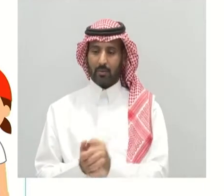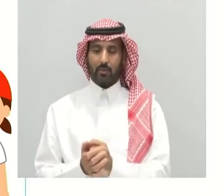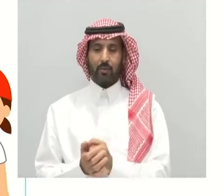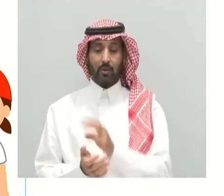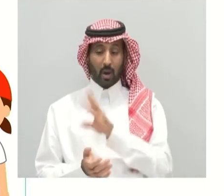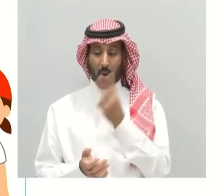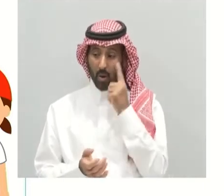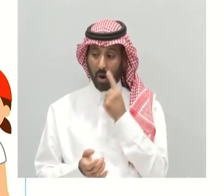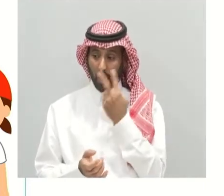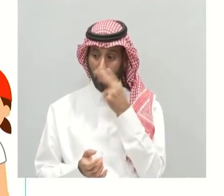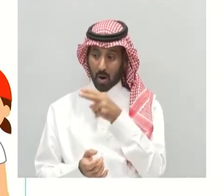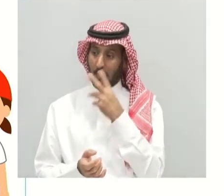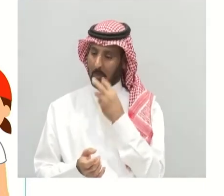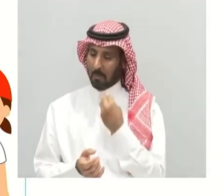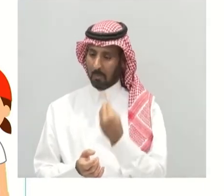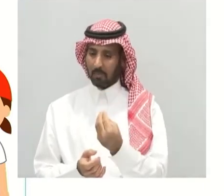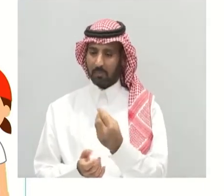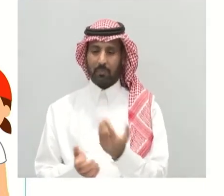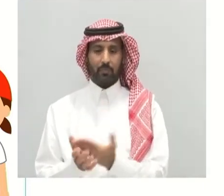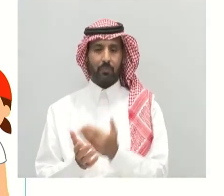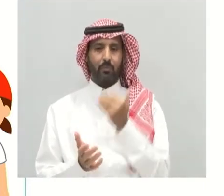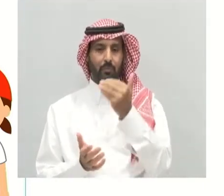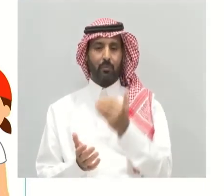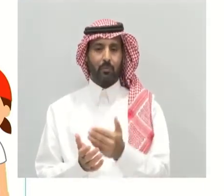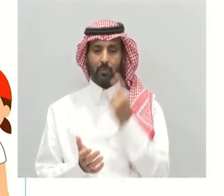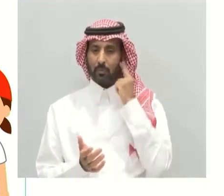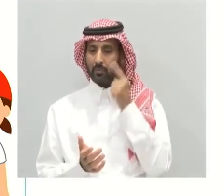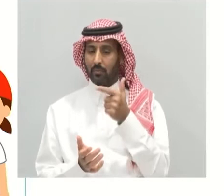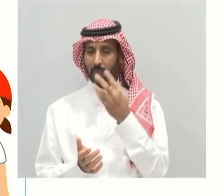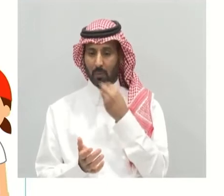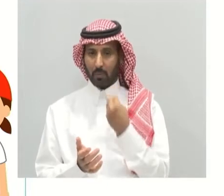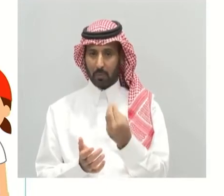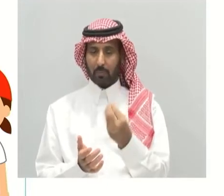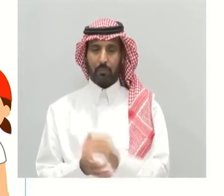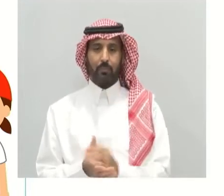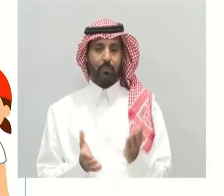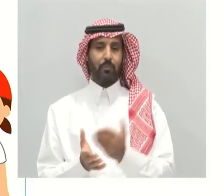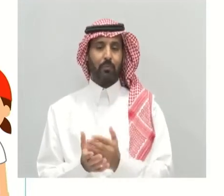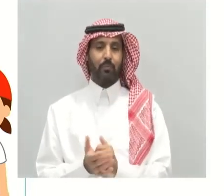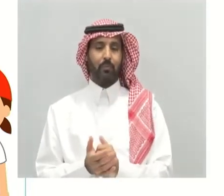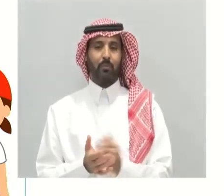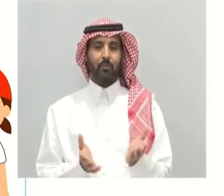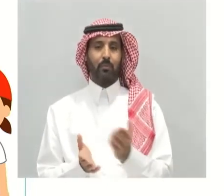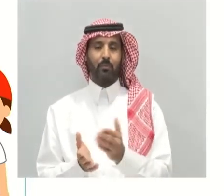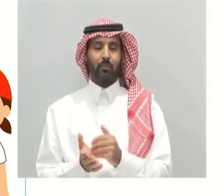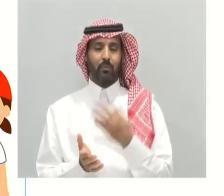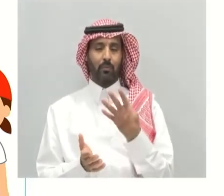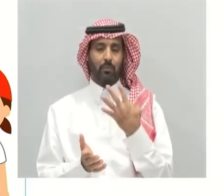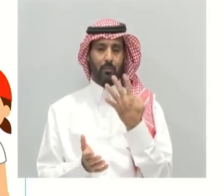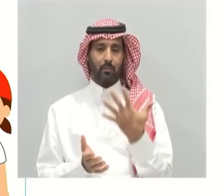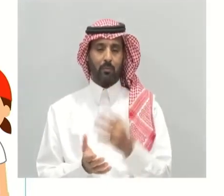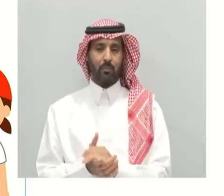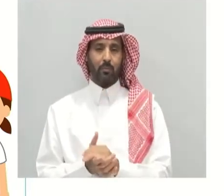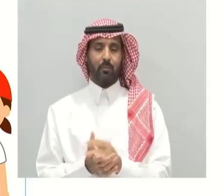nice, which is a comment as well when we hear something good. Let's move on to number four and